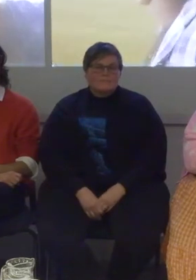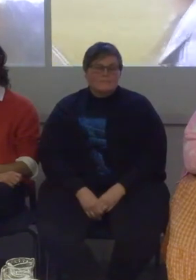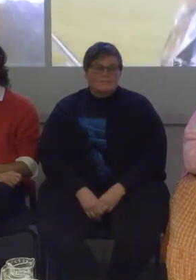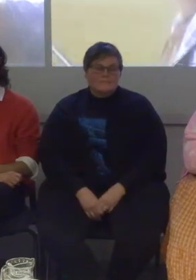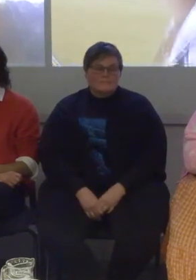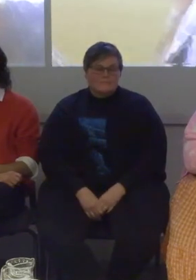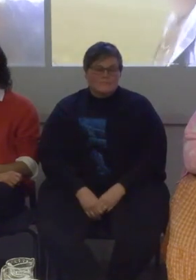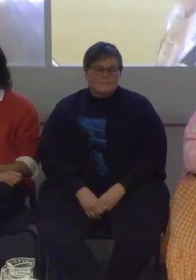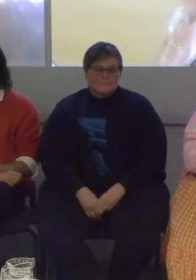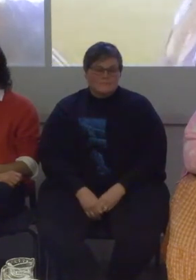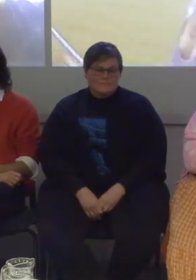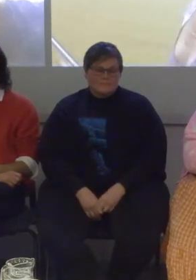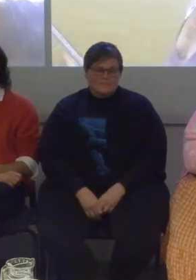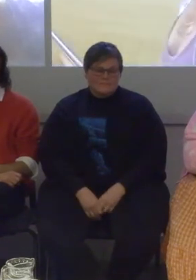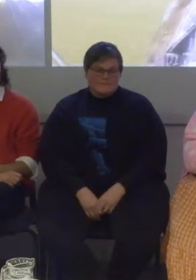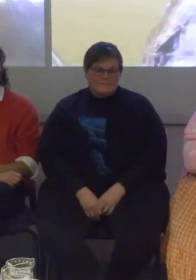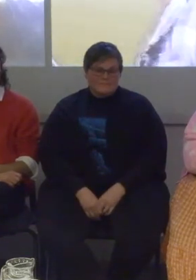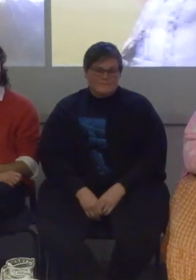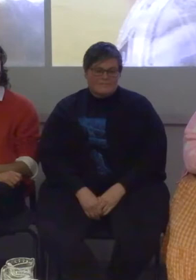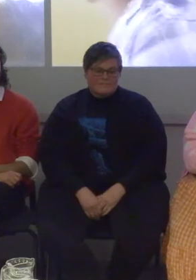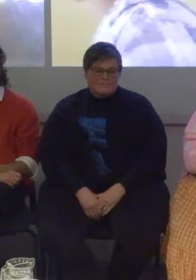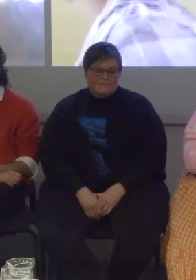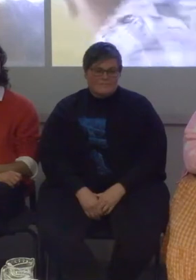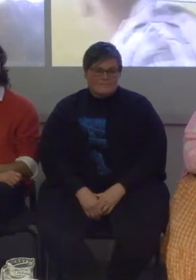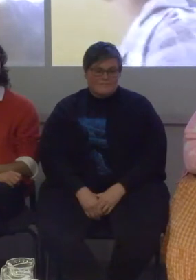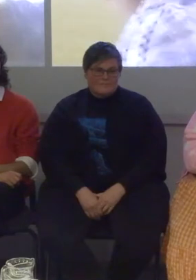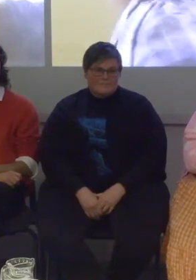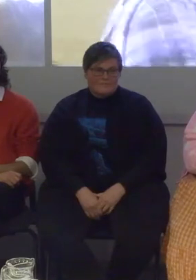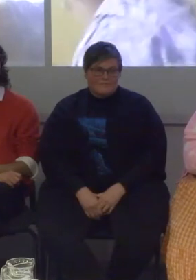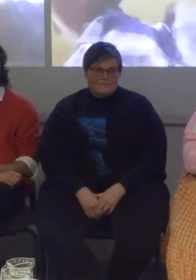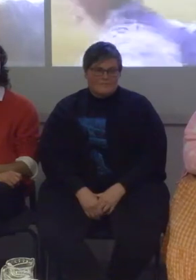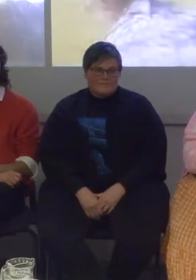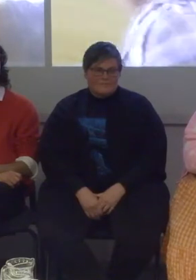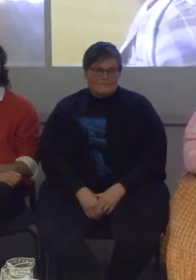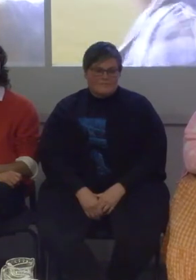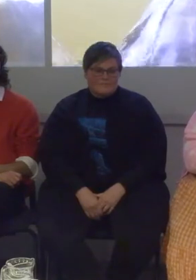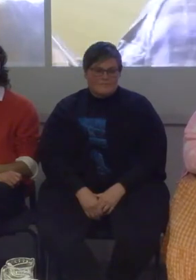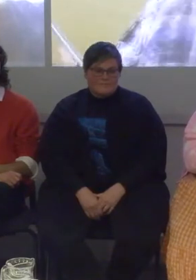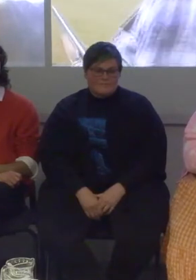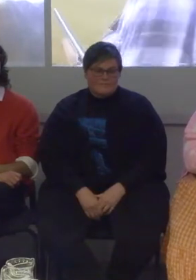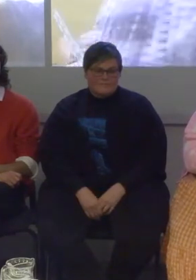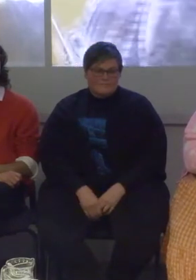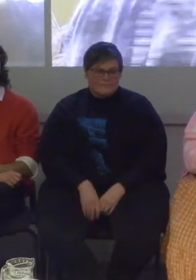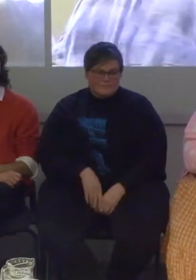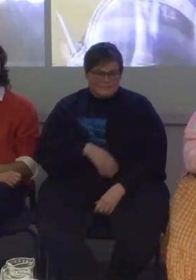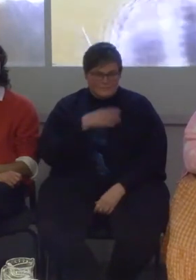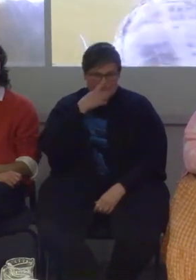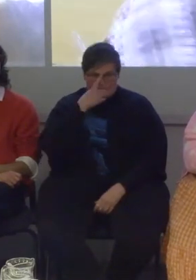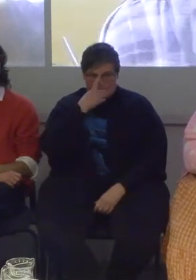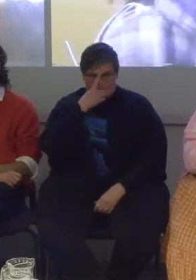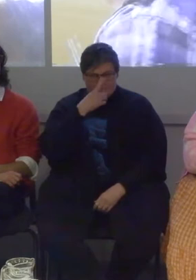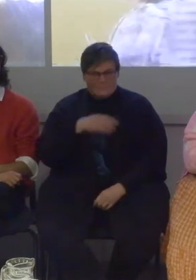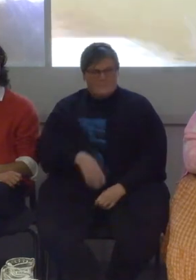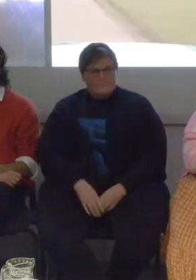that can happen, for example, when you see a bird moving past, you engage with that bird, something is